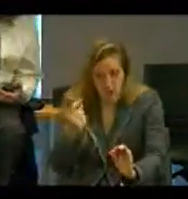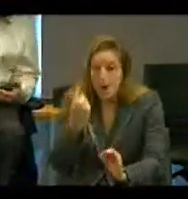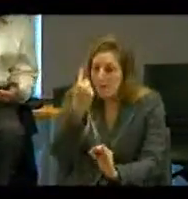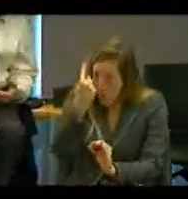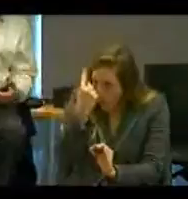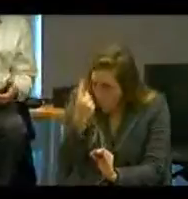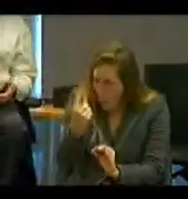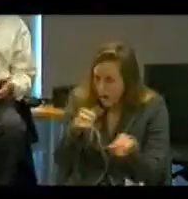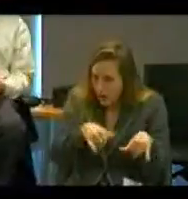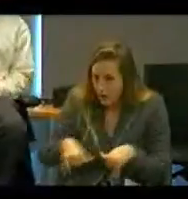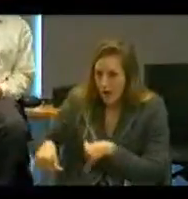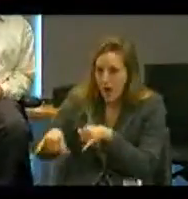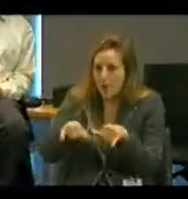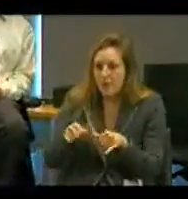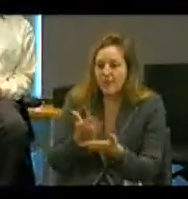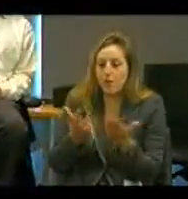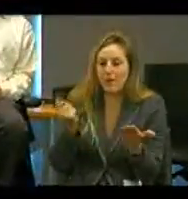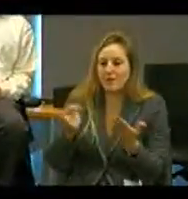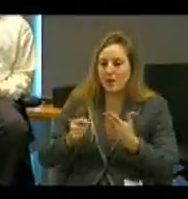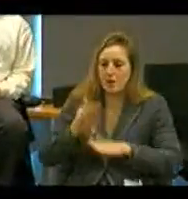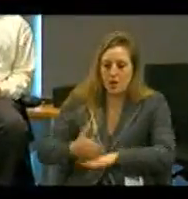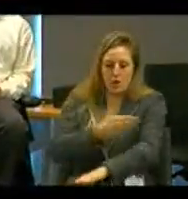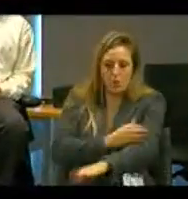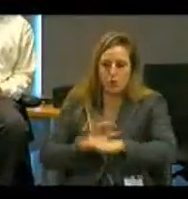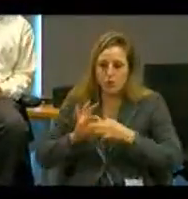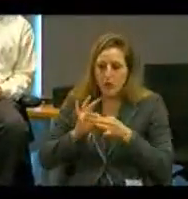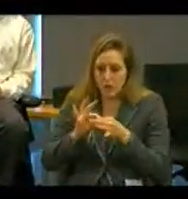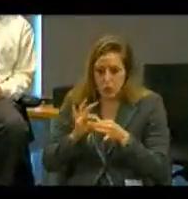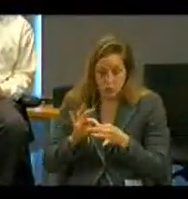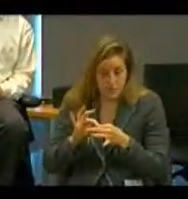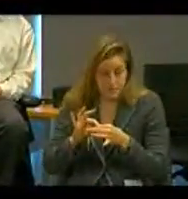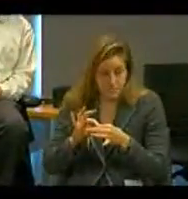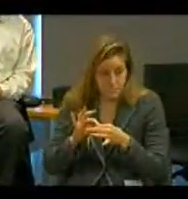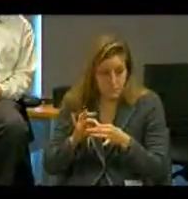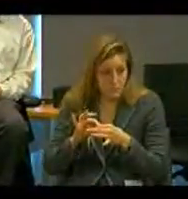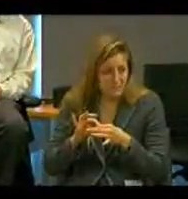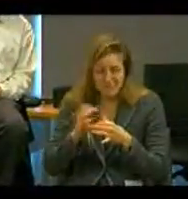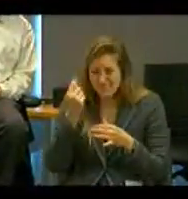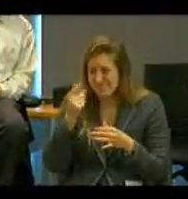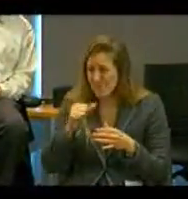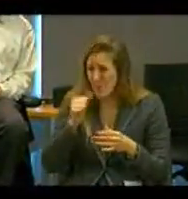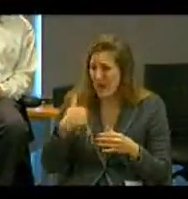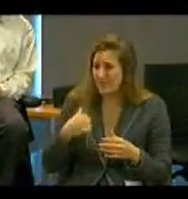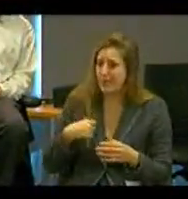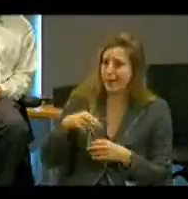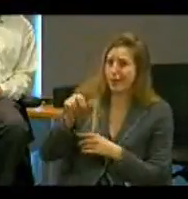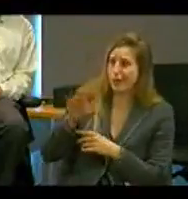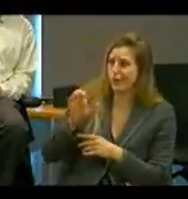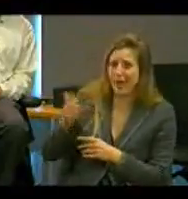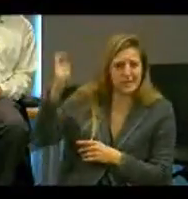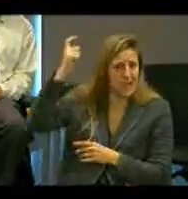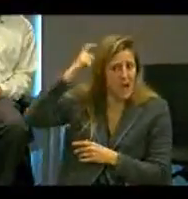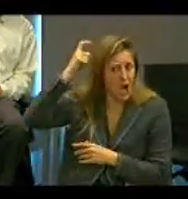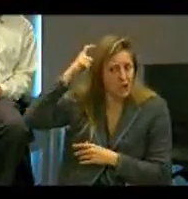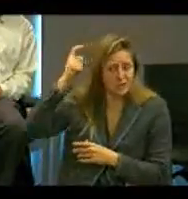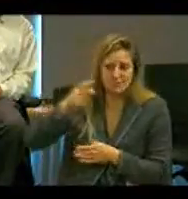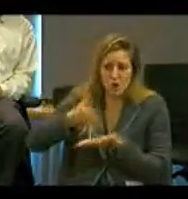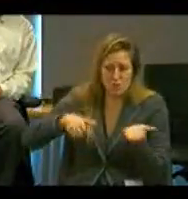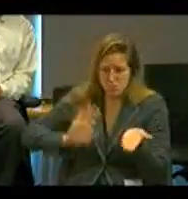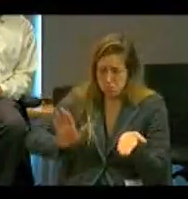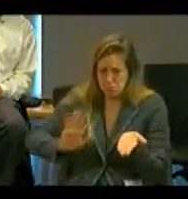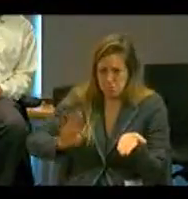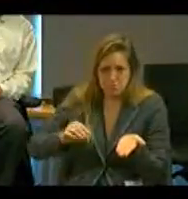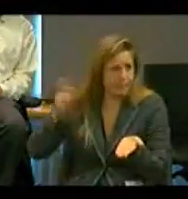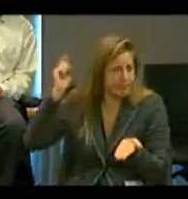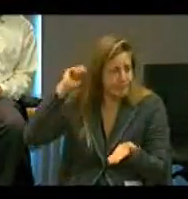was improving relationships. And so there is not there doesn't have to be a race-conscious piece even to some of